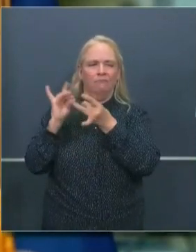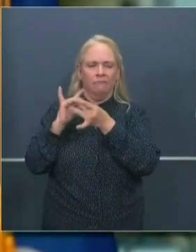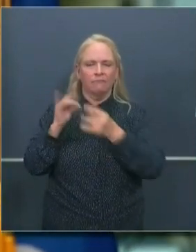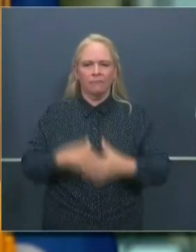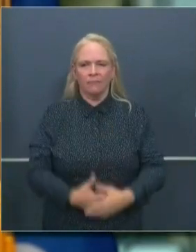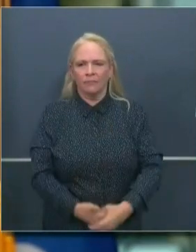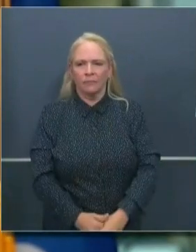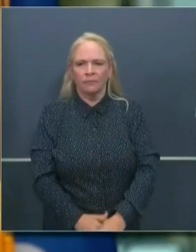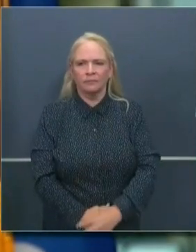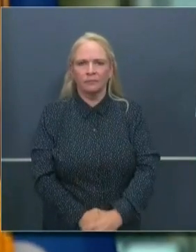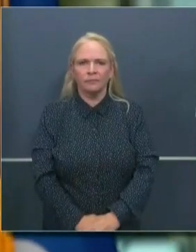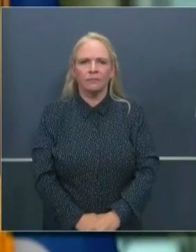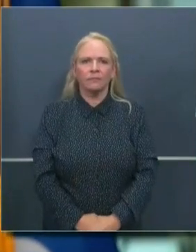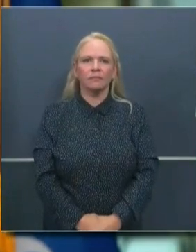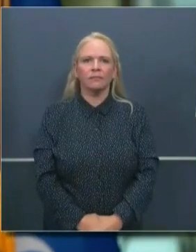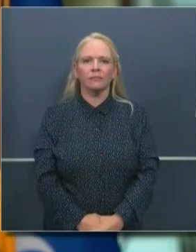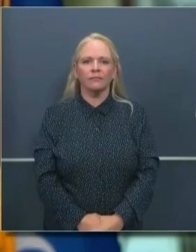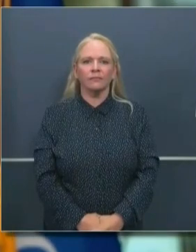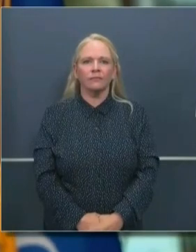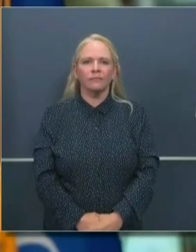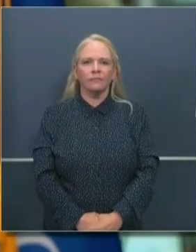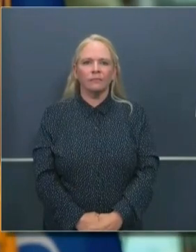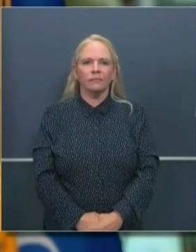Thank you, Governor. So